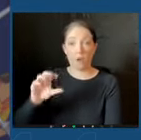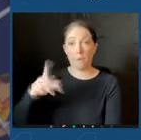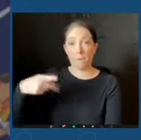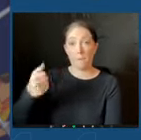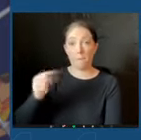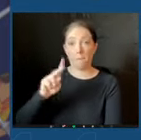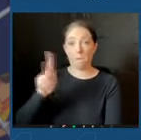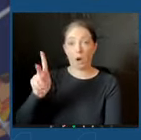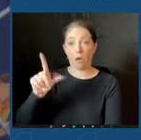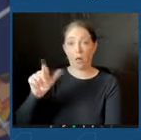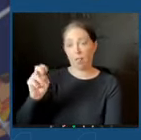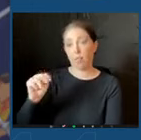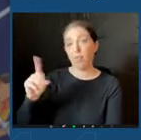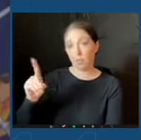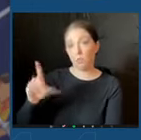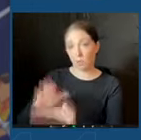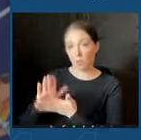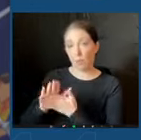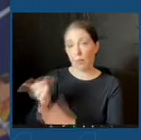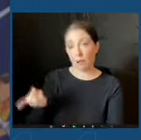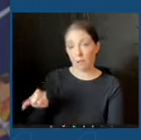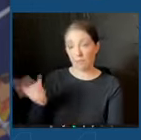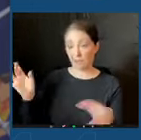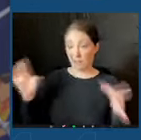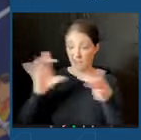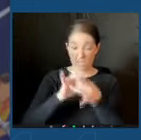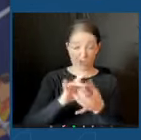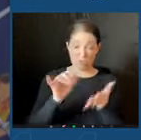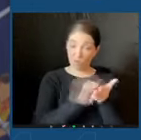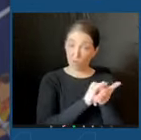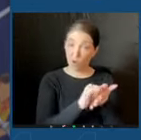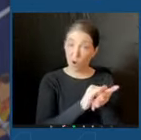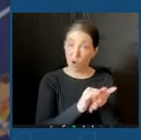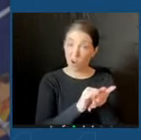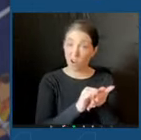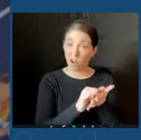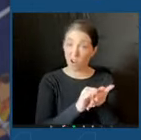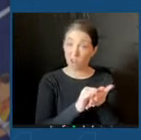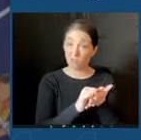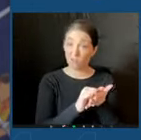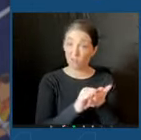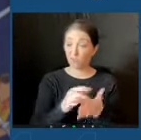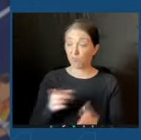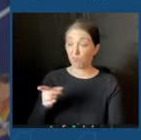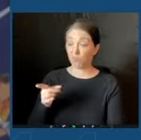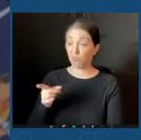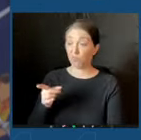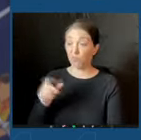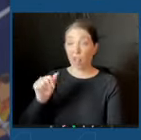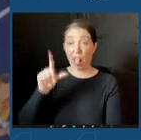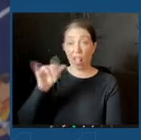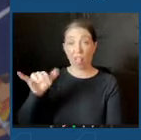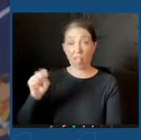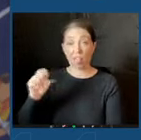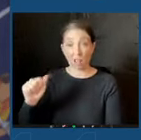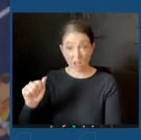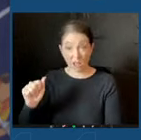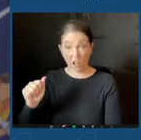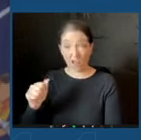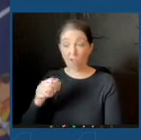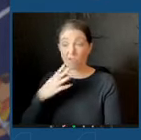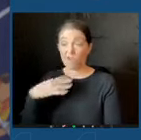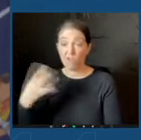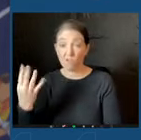called Parkland. What's the connection to New York? Alyssa was a 14-year-old gunned down. She was born in